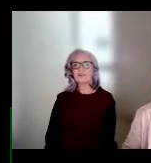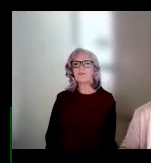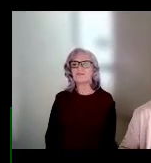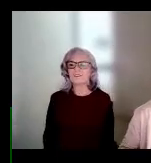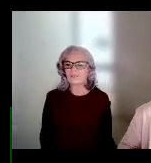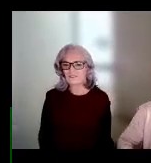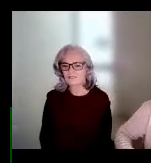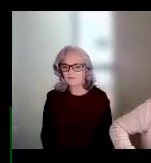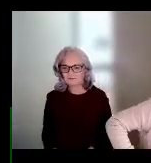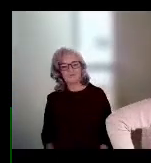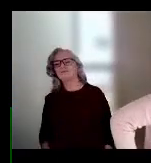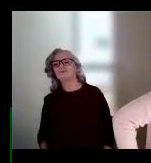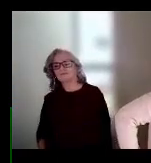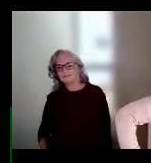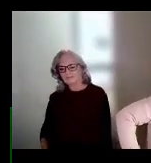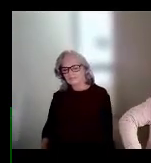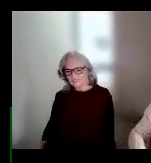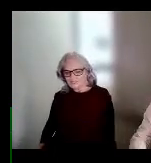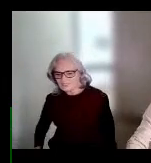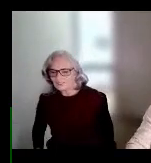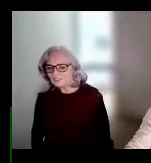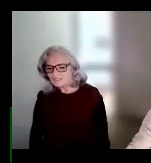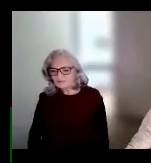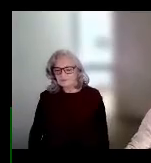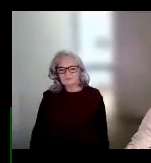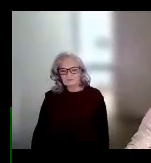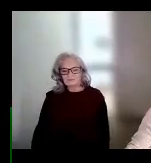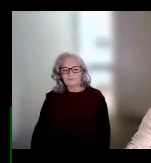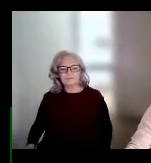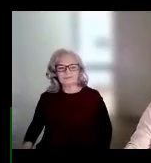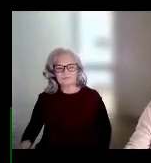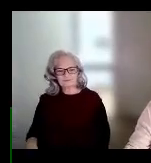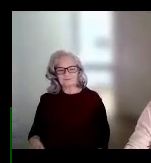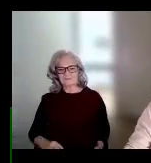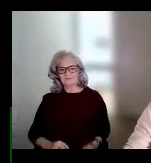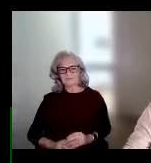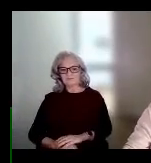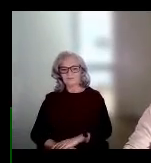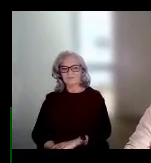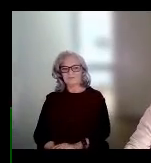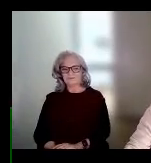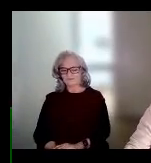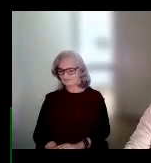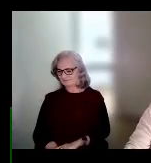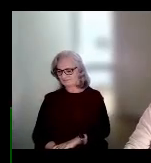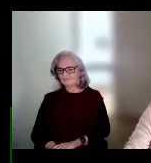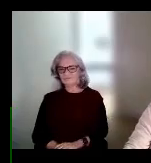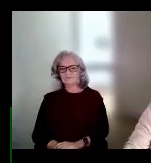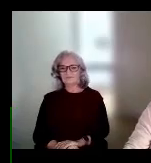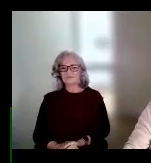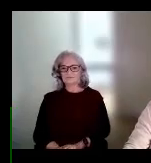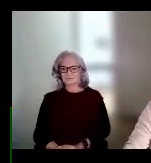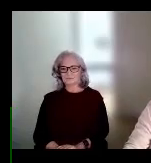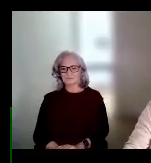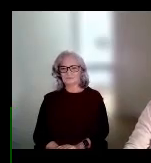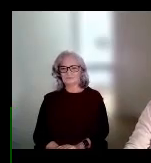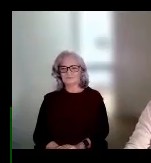I apologise for my blip there, and my animation didn't work on that other slide, so apologies for